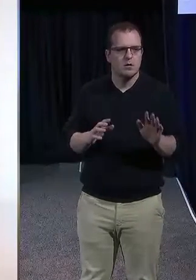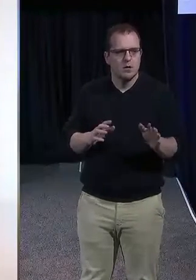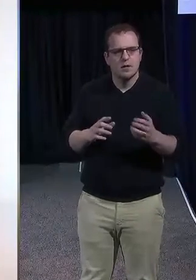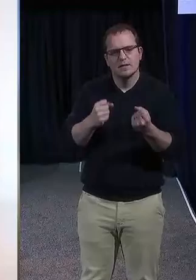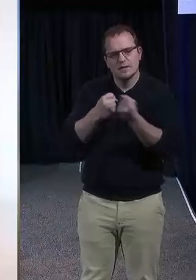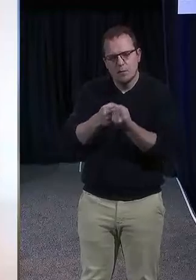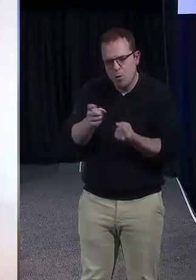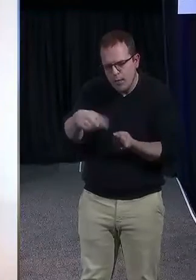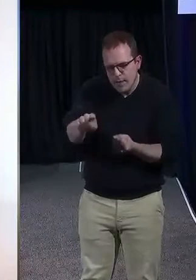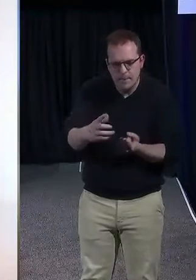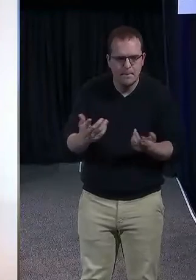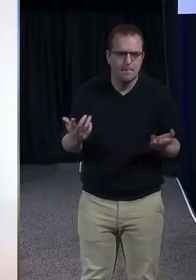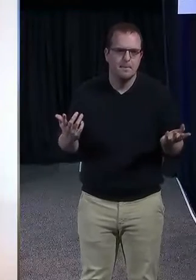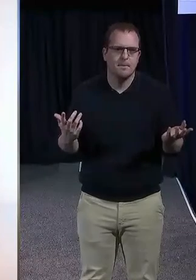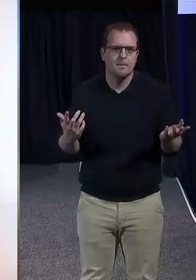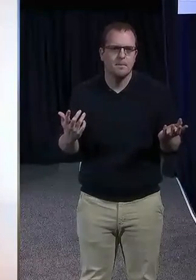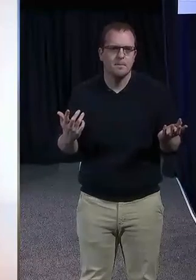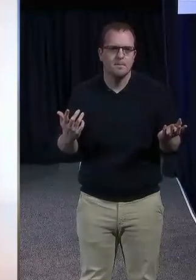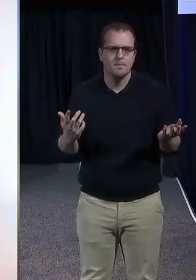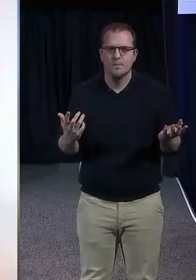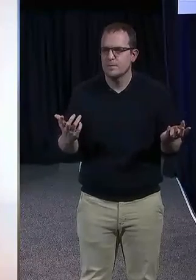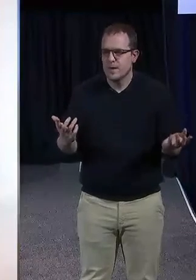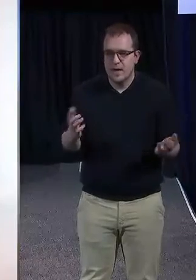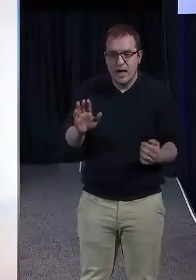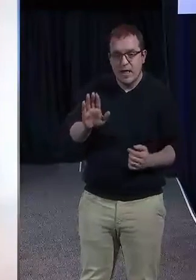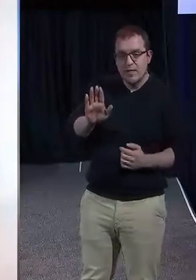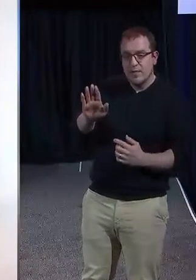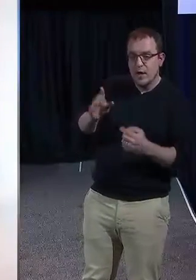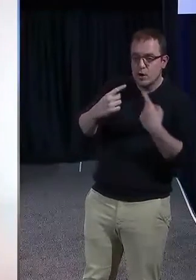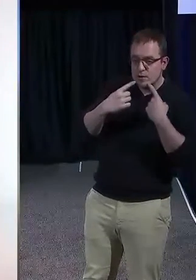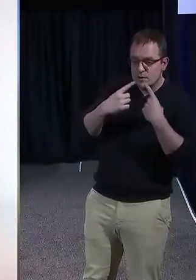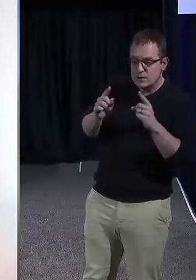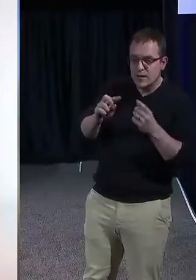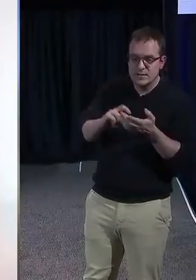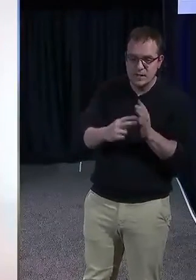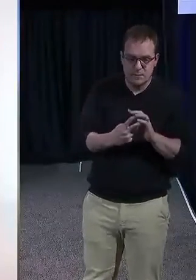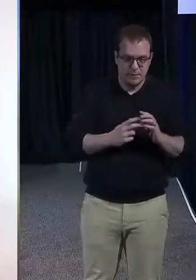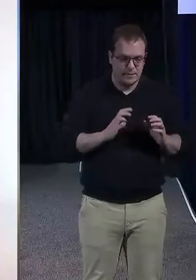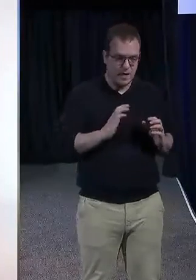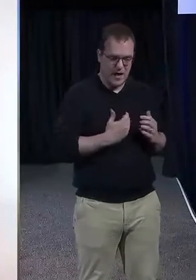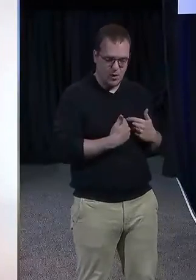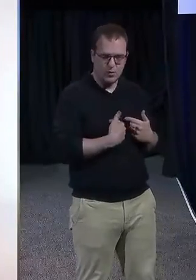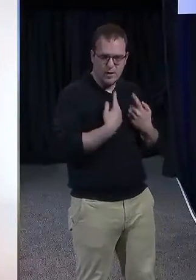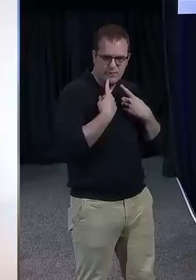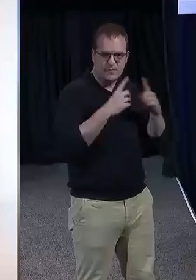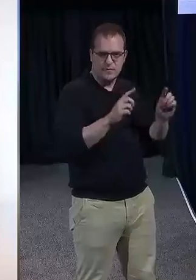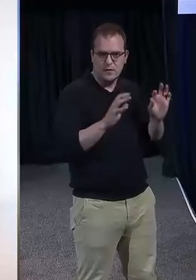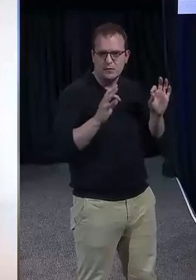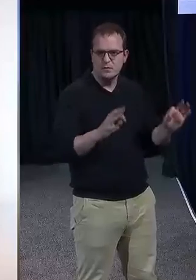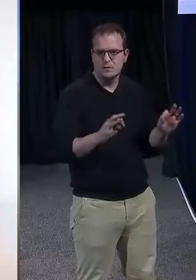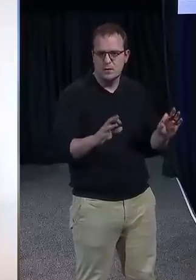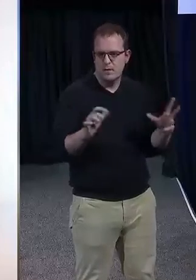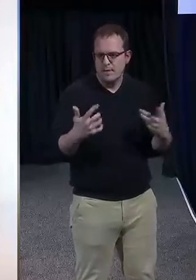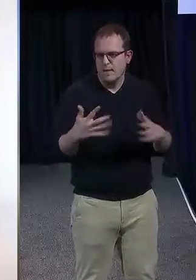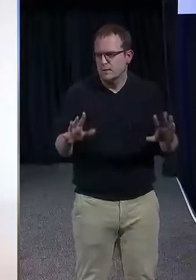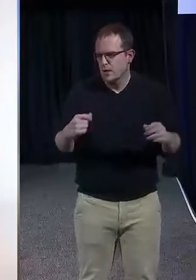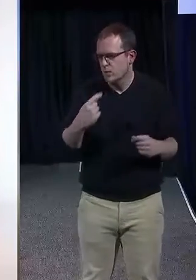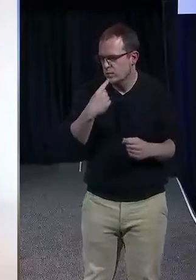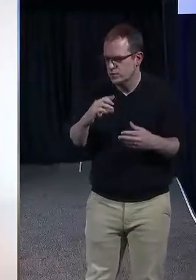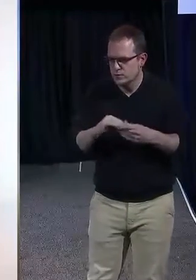Support them. Their success is our success. That's all I wanted to